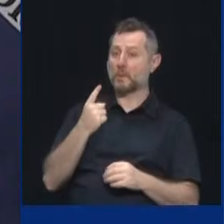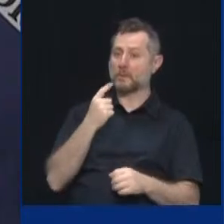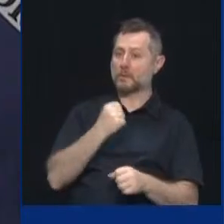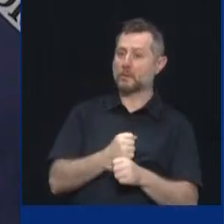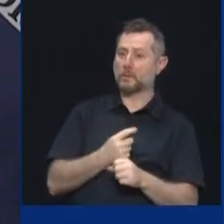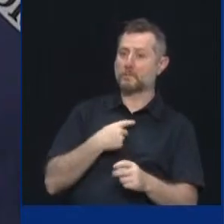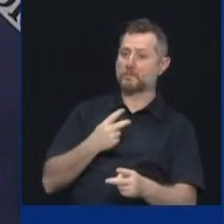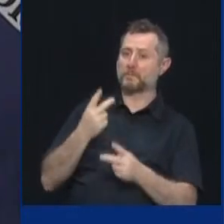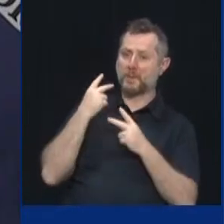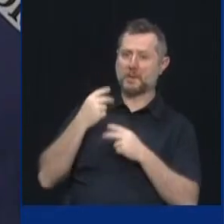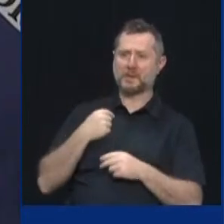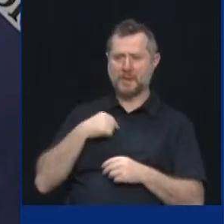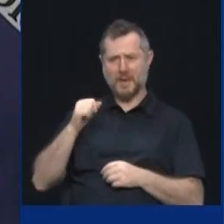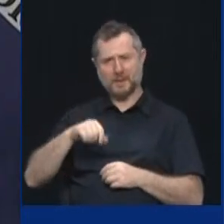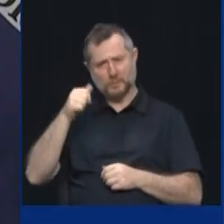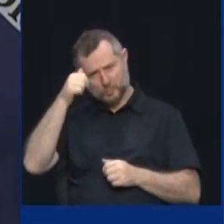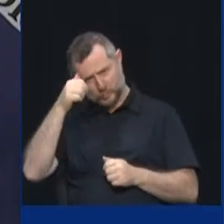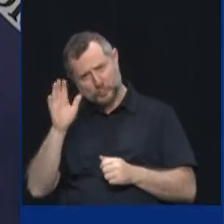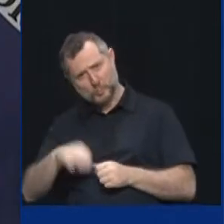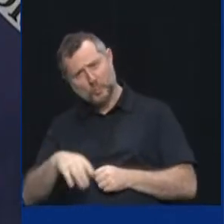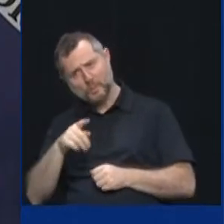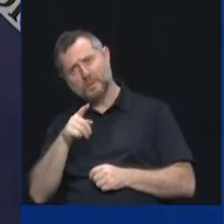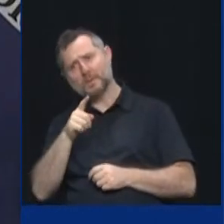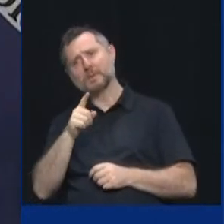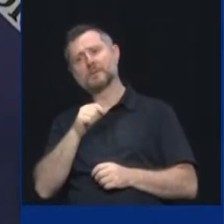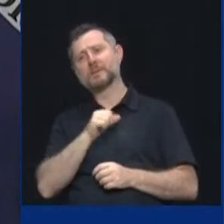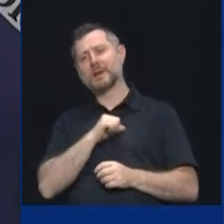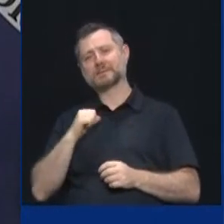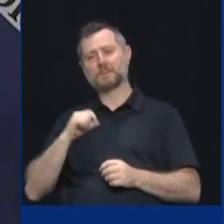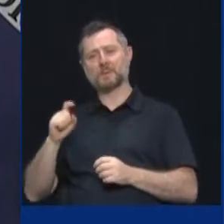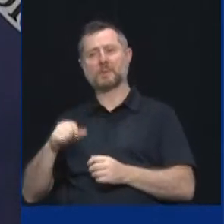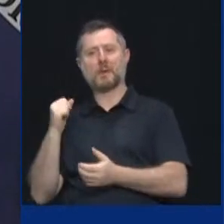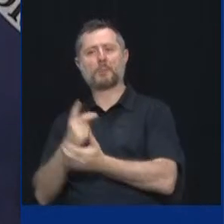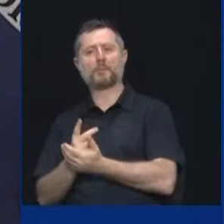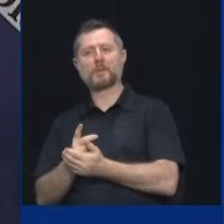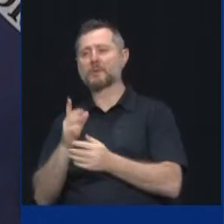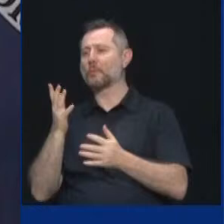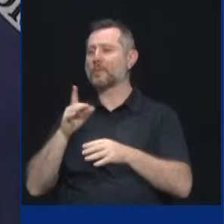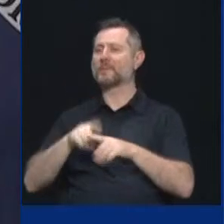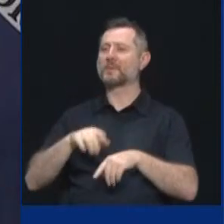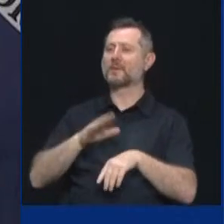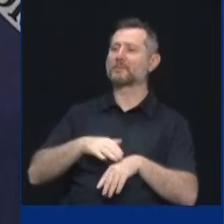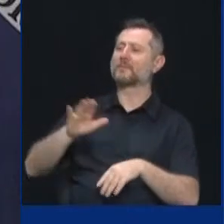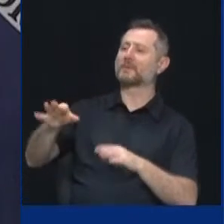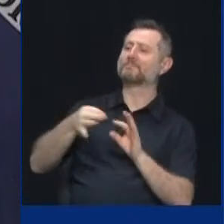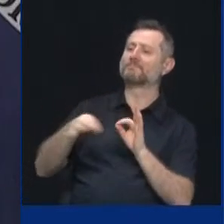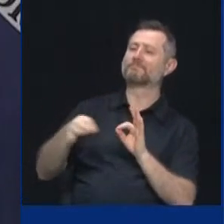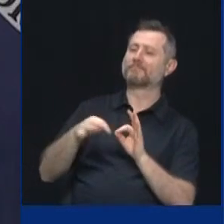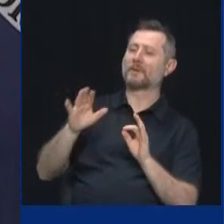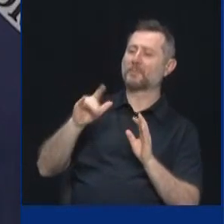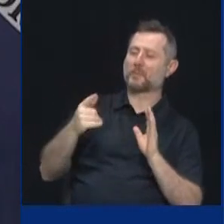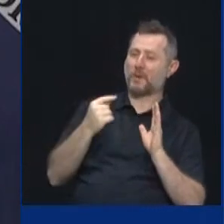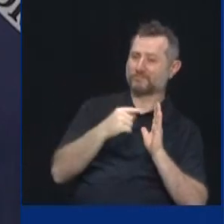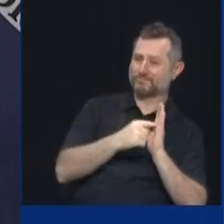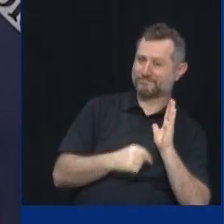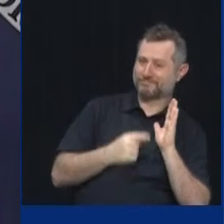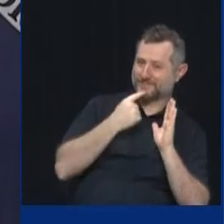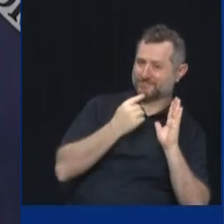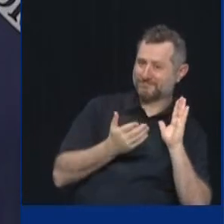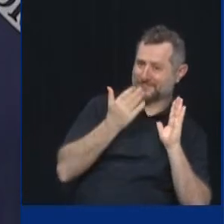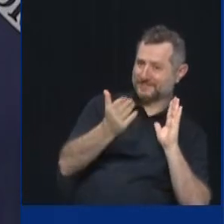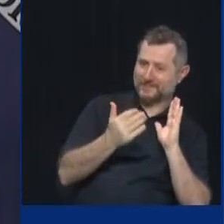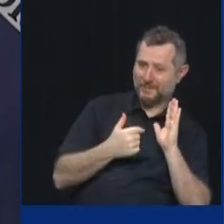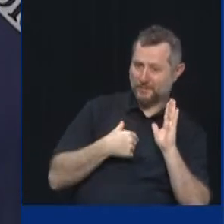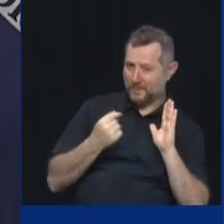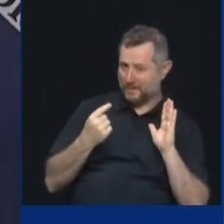Yeah, I know, but then it has to be passed by the Assembly, and it depends on what they do with the bill, and what